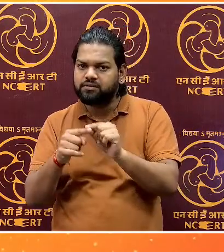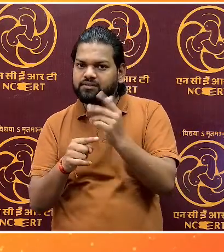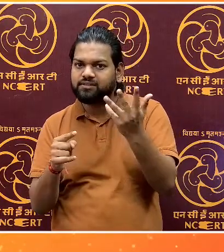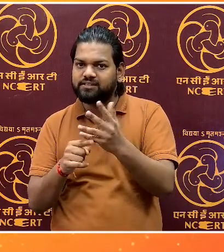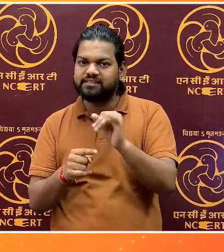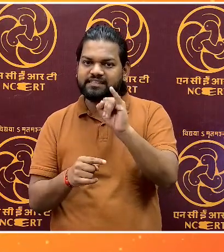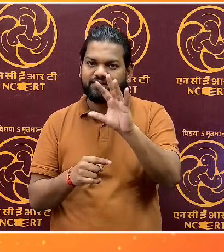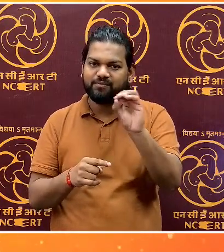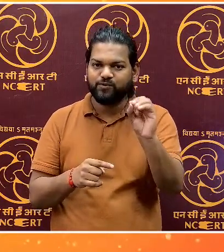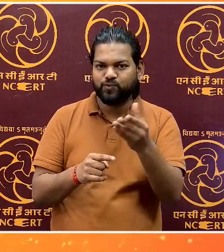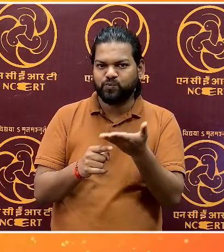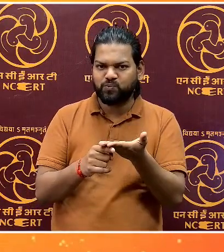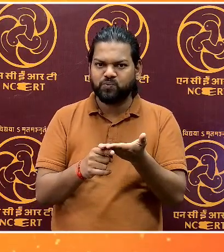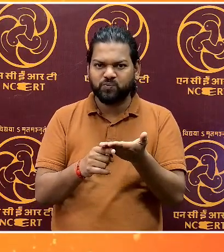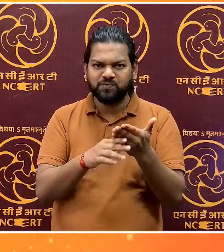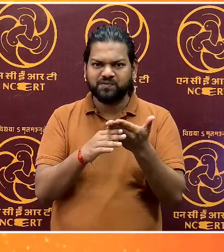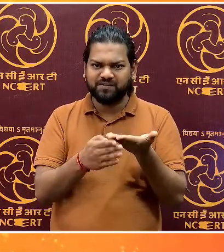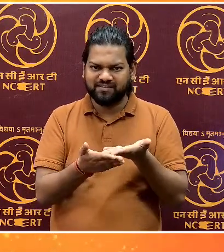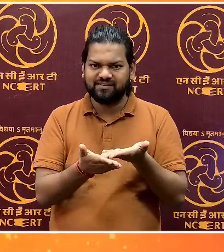1,655 rupees.